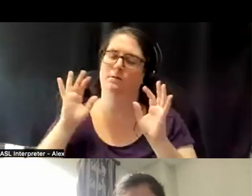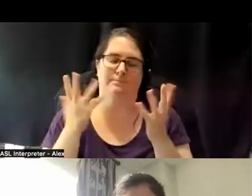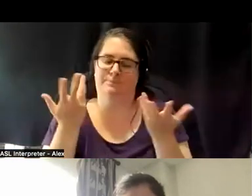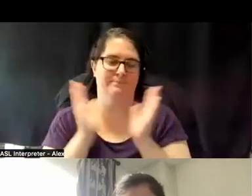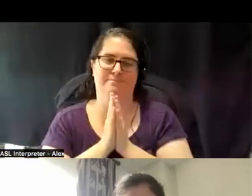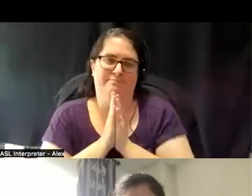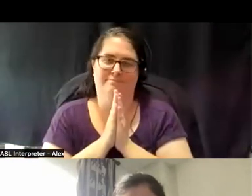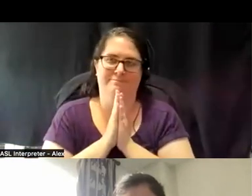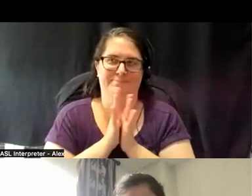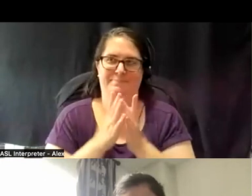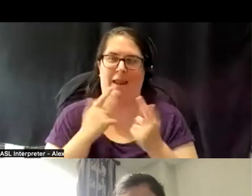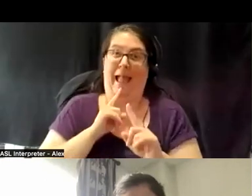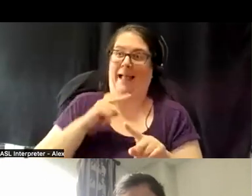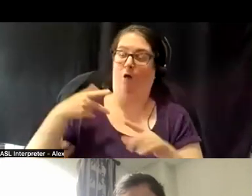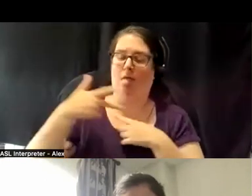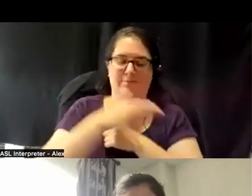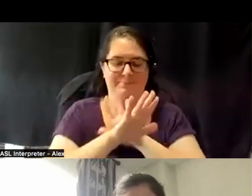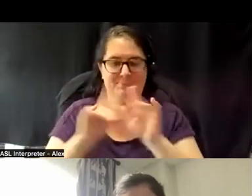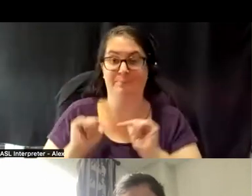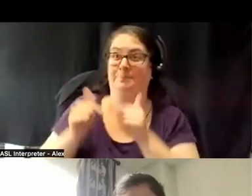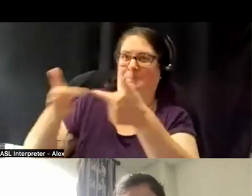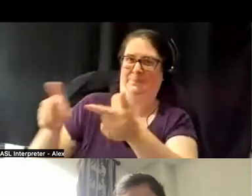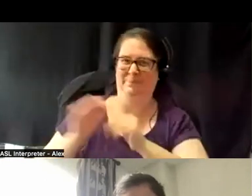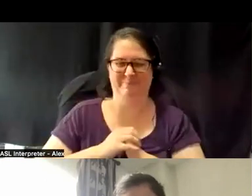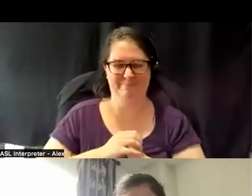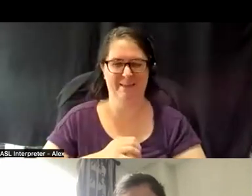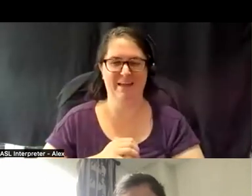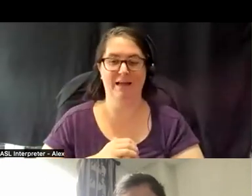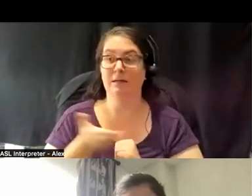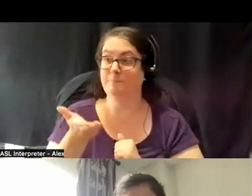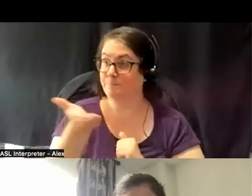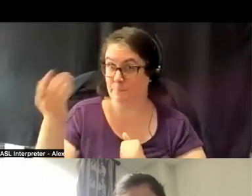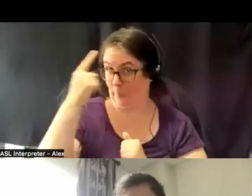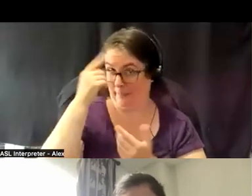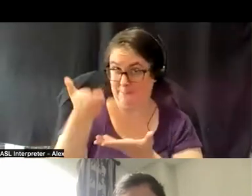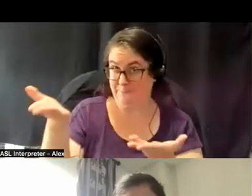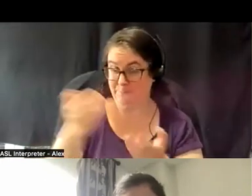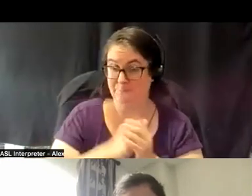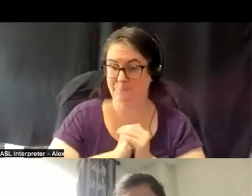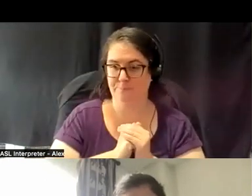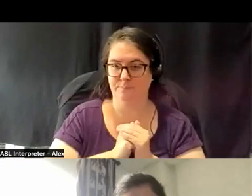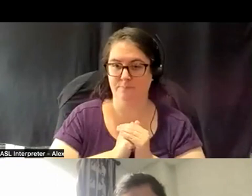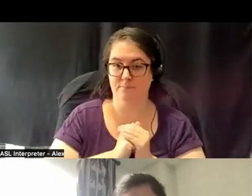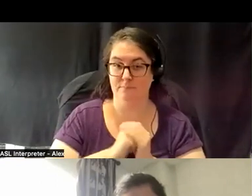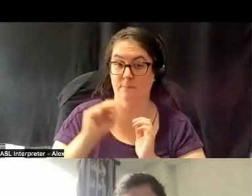I'm answering. So let me just throw it back to the panelists here. How about others? Liz, Jennifer, Michelle, any thoughts? Michelle,